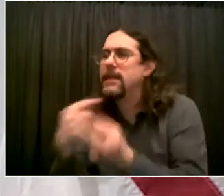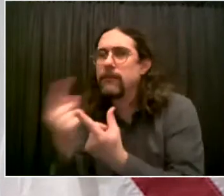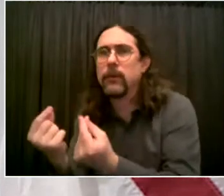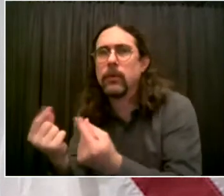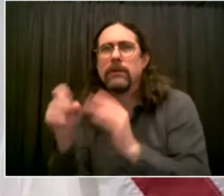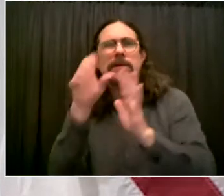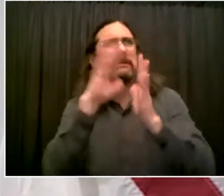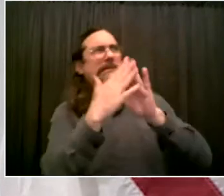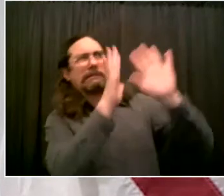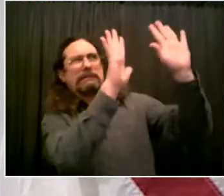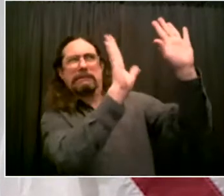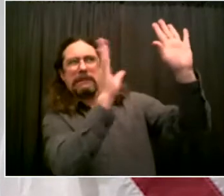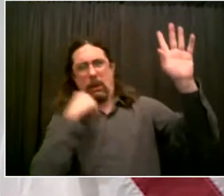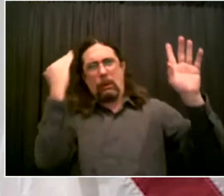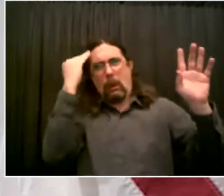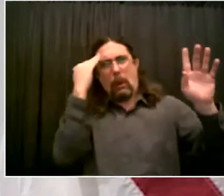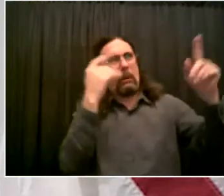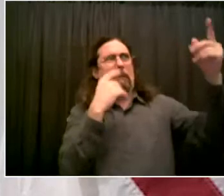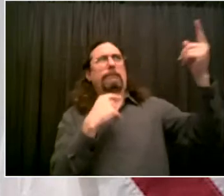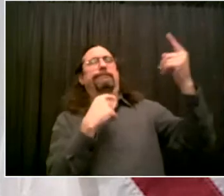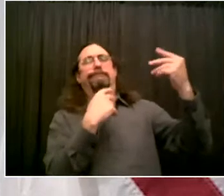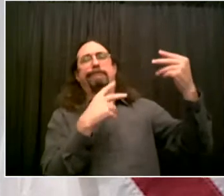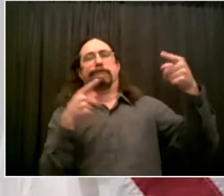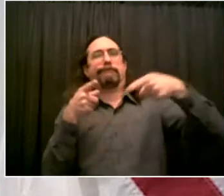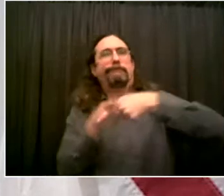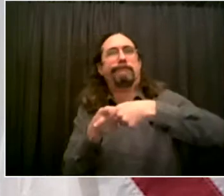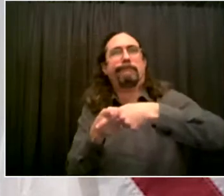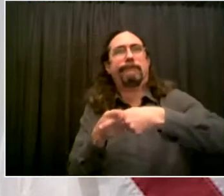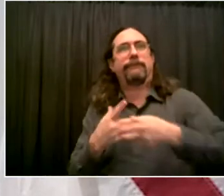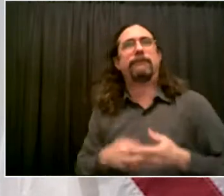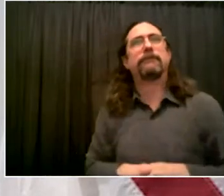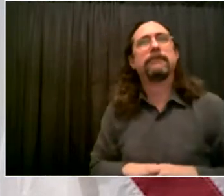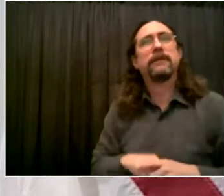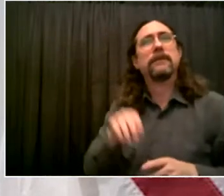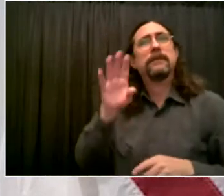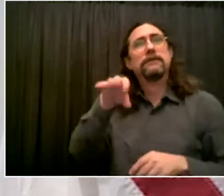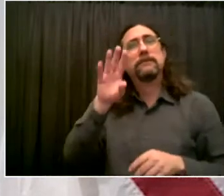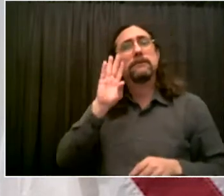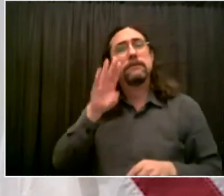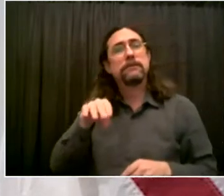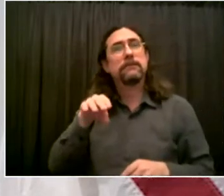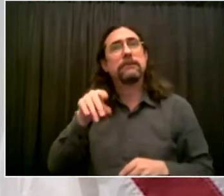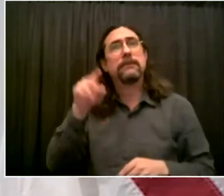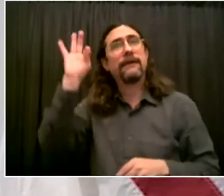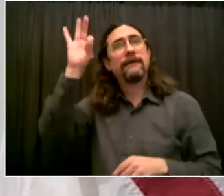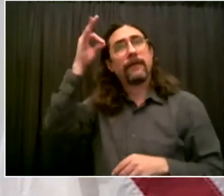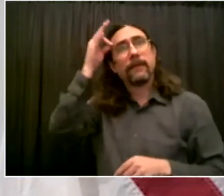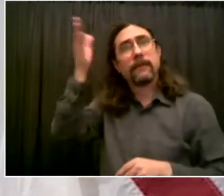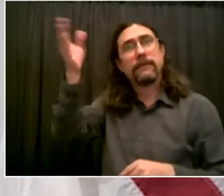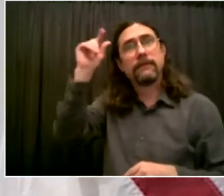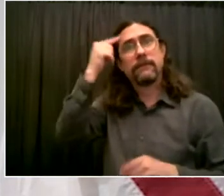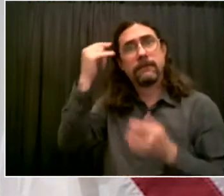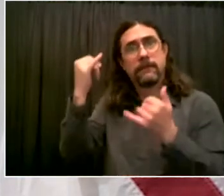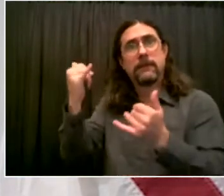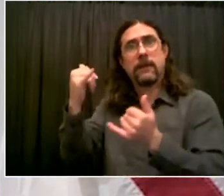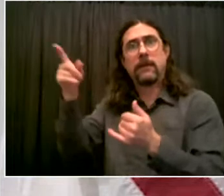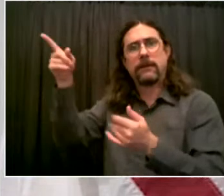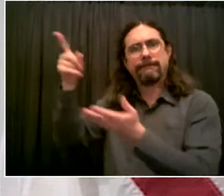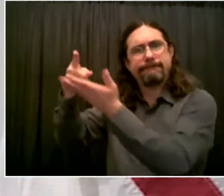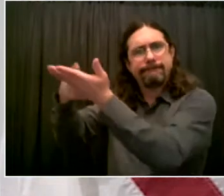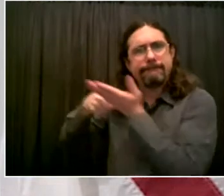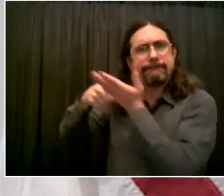the country. I've been a part of those as well, and I see some progress. They haven't made a decision yet, but I am hopeful. Go